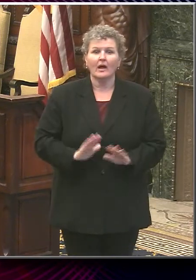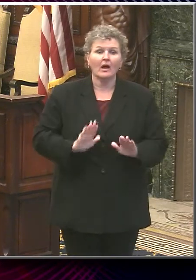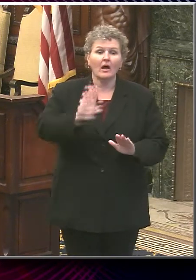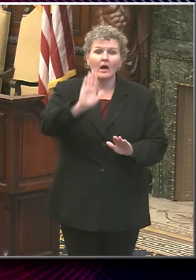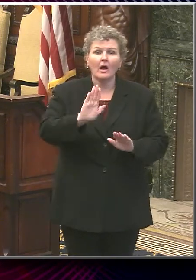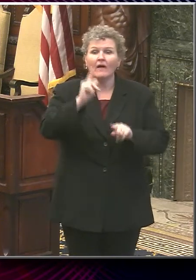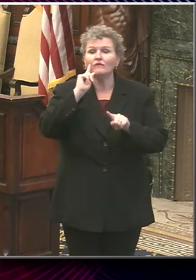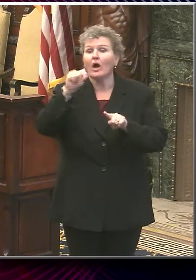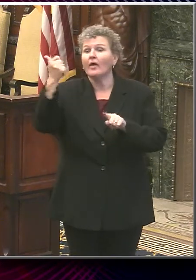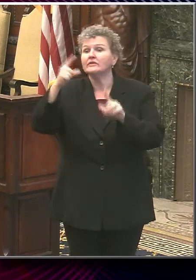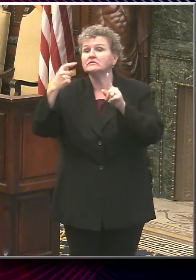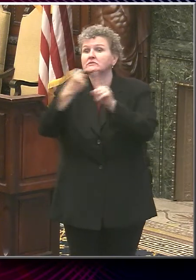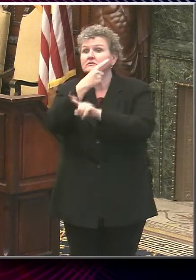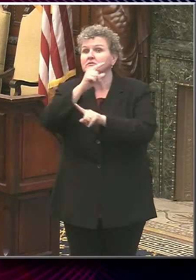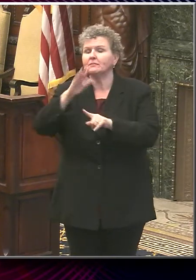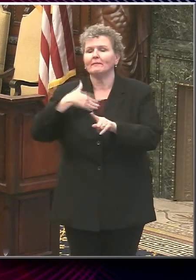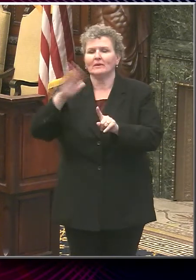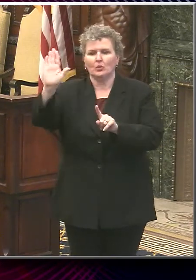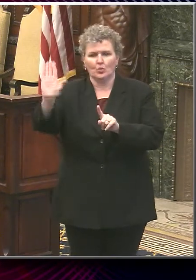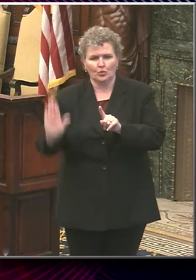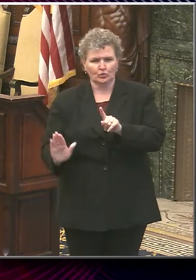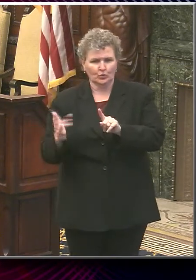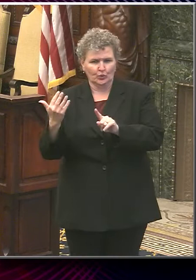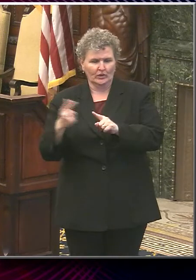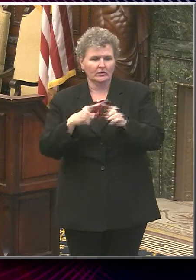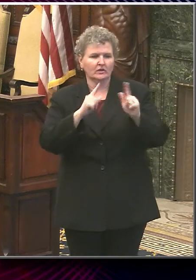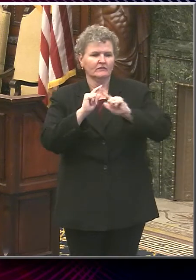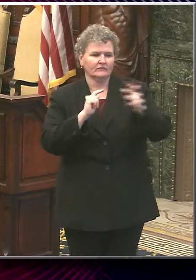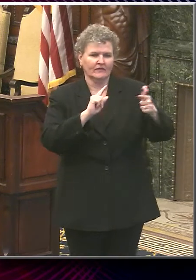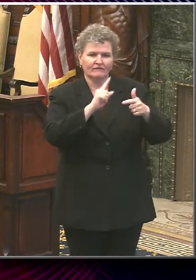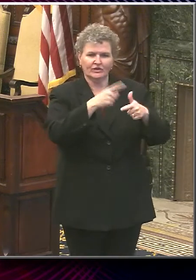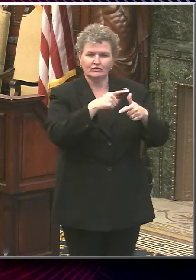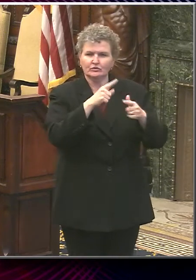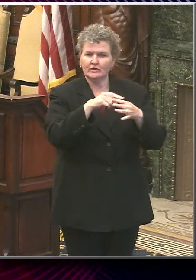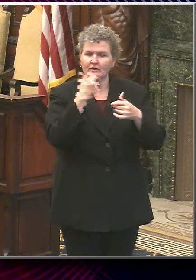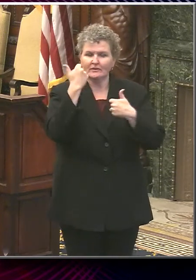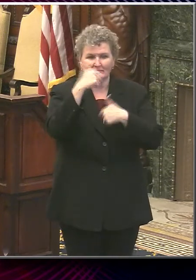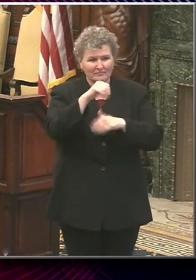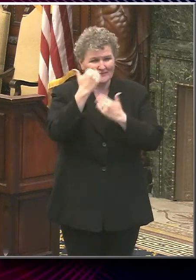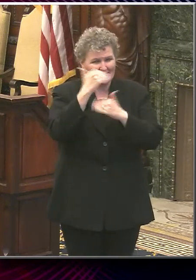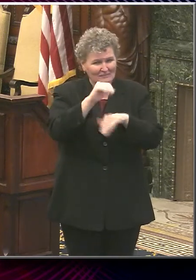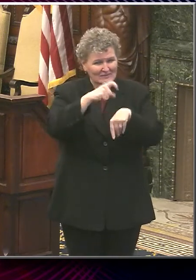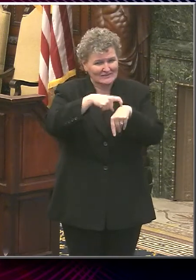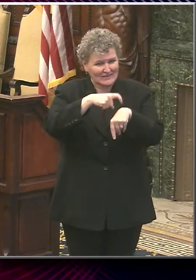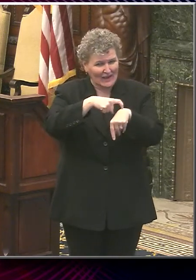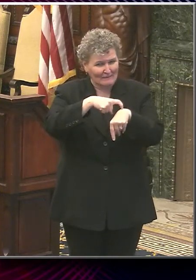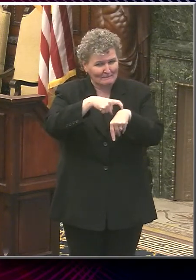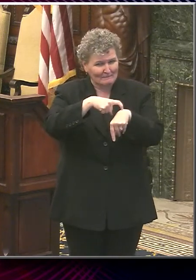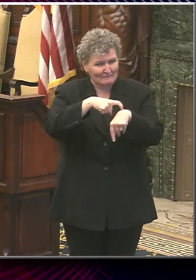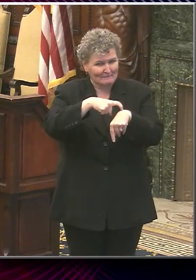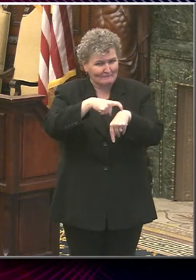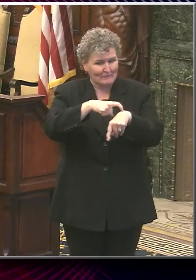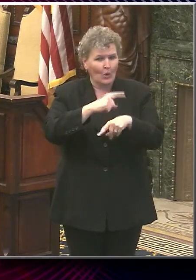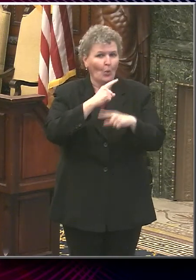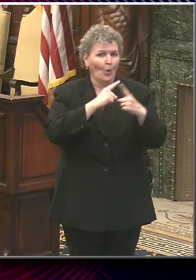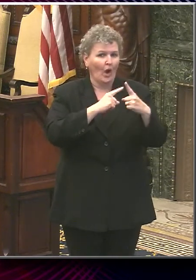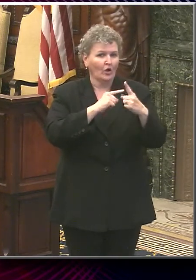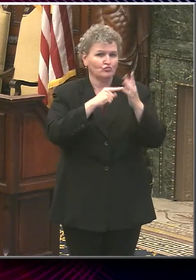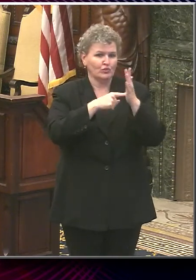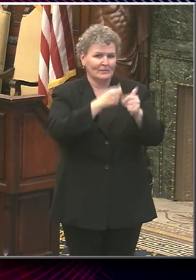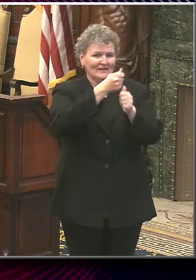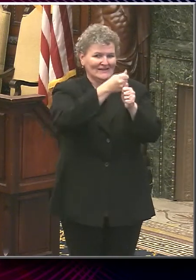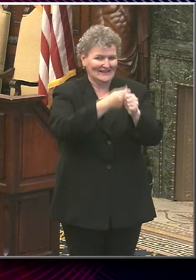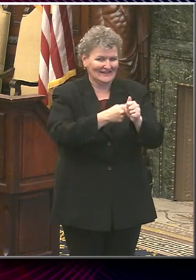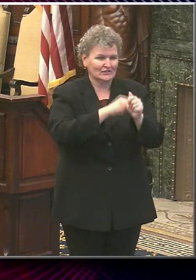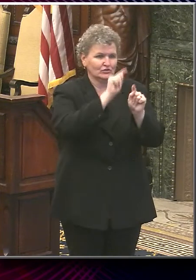to it in the second round. Please remember, we do have limited time during these briefings, so only one representative from each media outlet is permitted